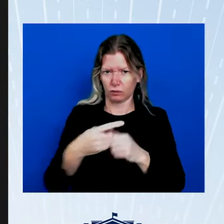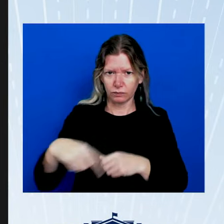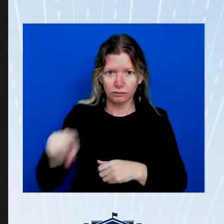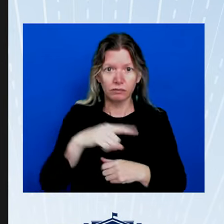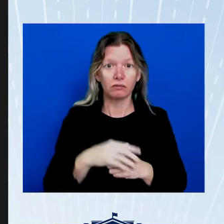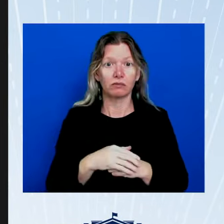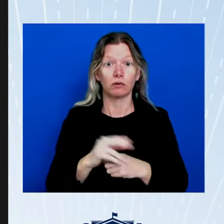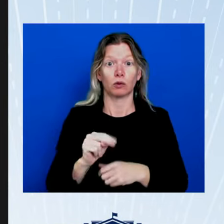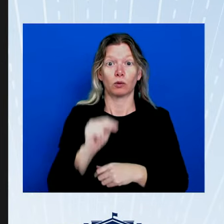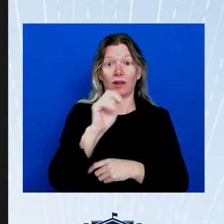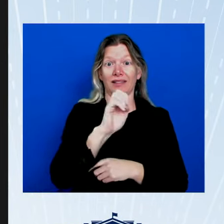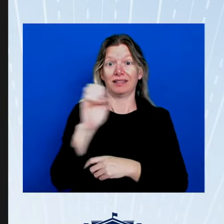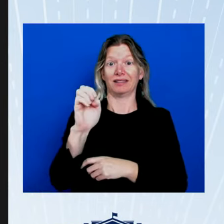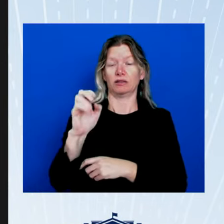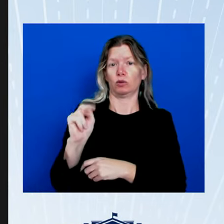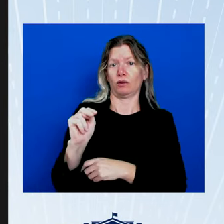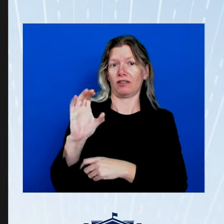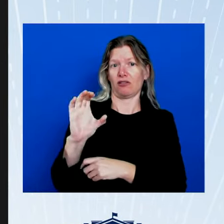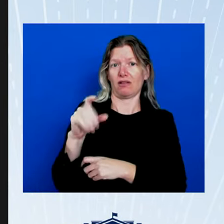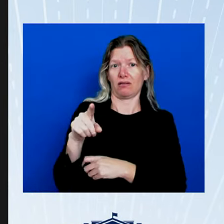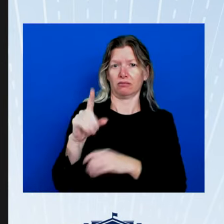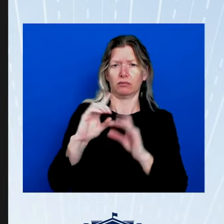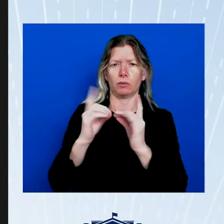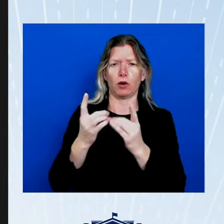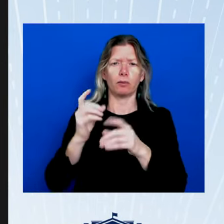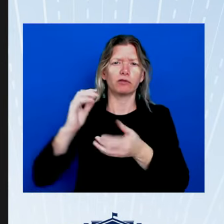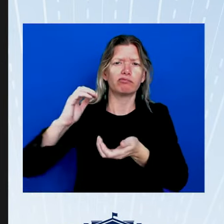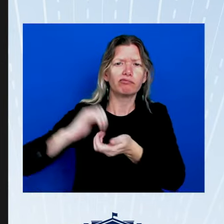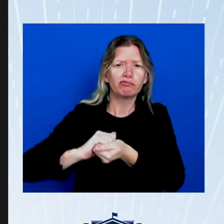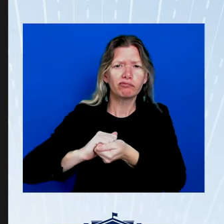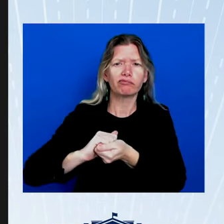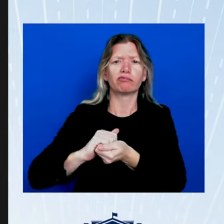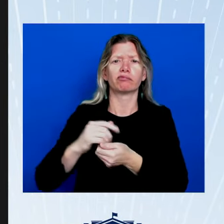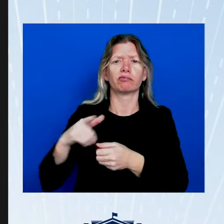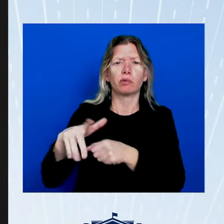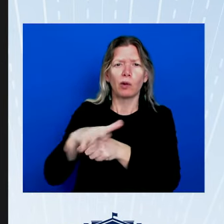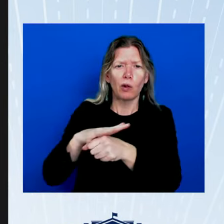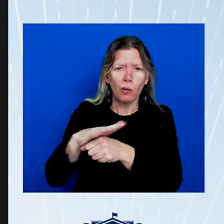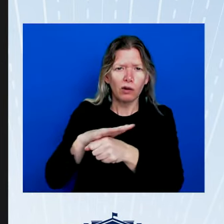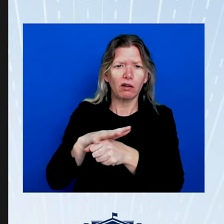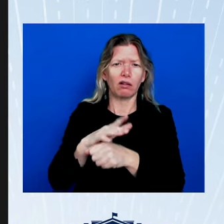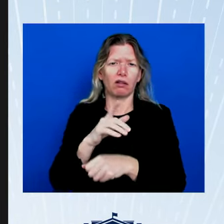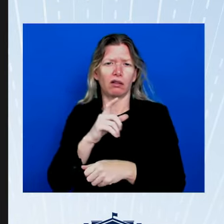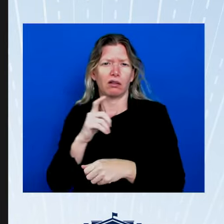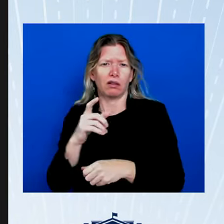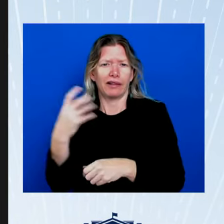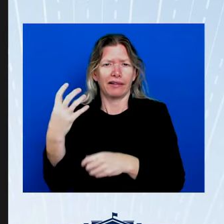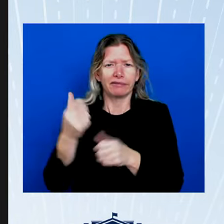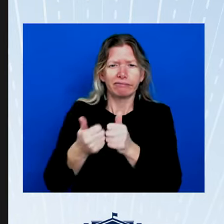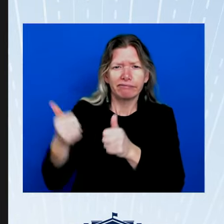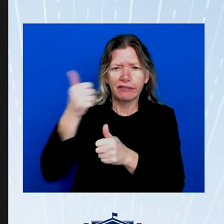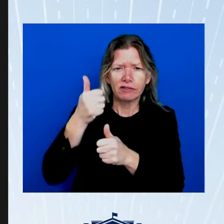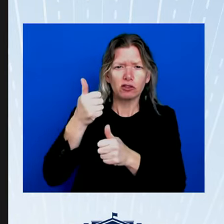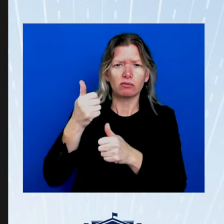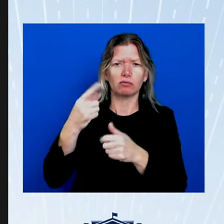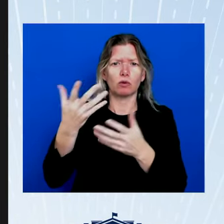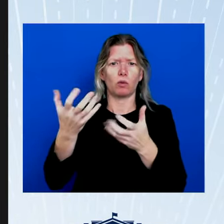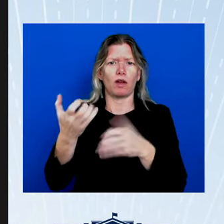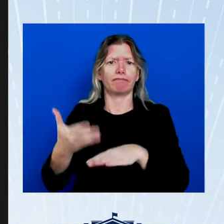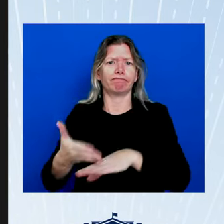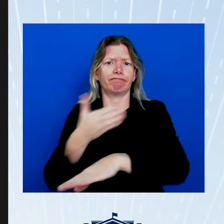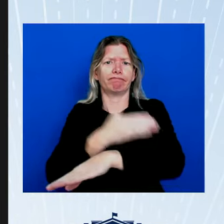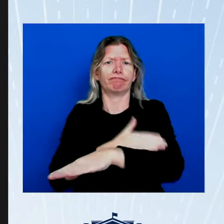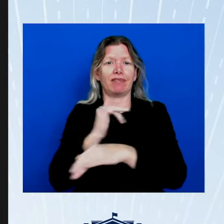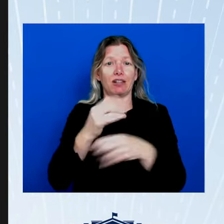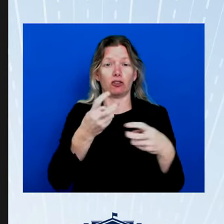is working with partners and local officials to advance transformational peatland restoration work.